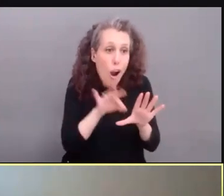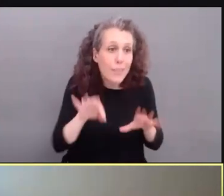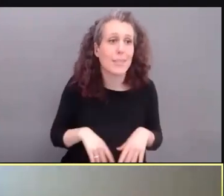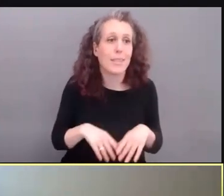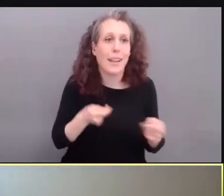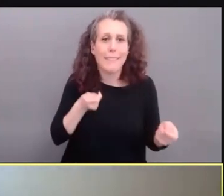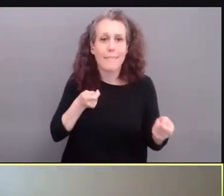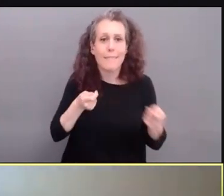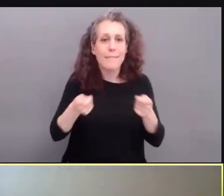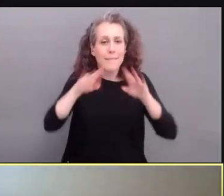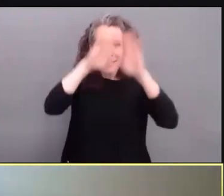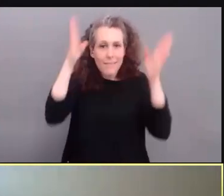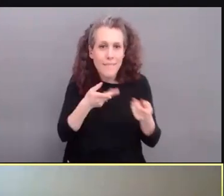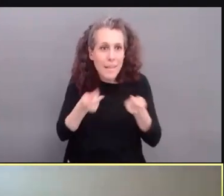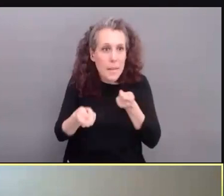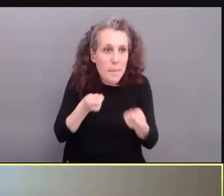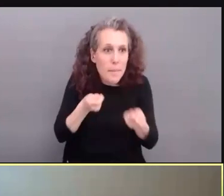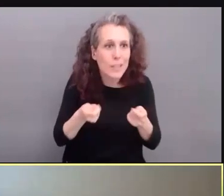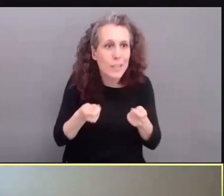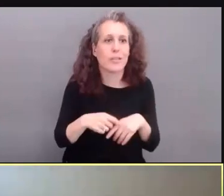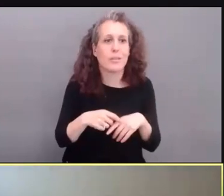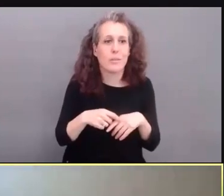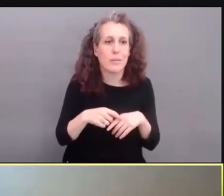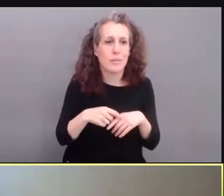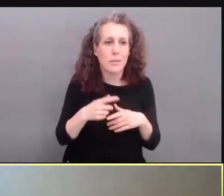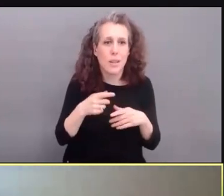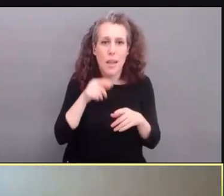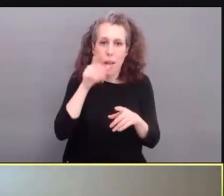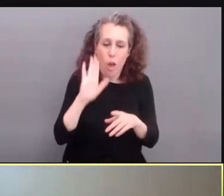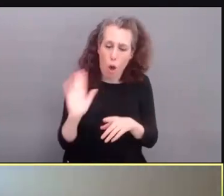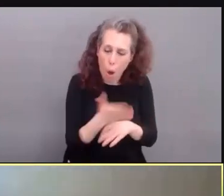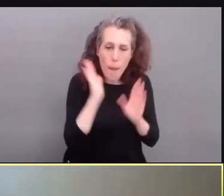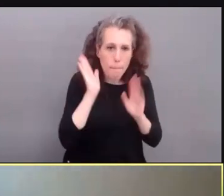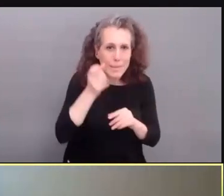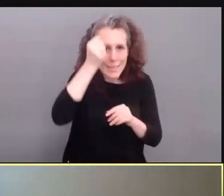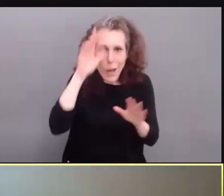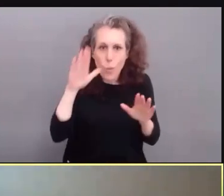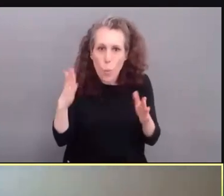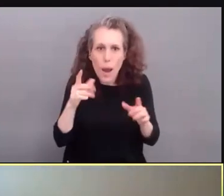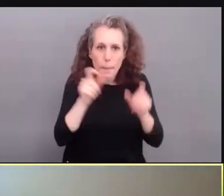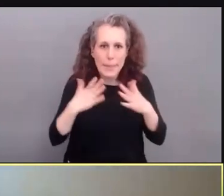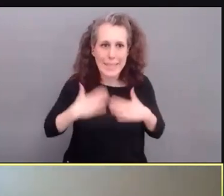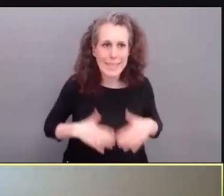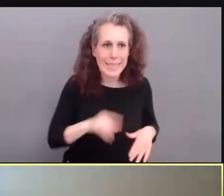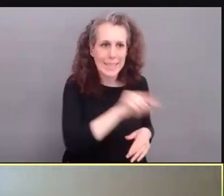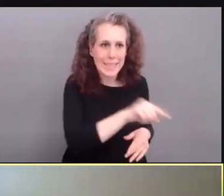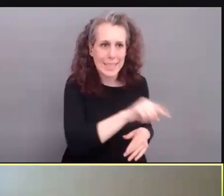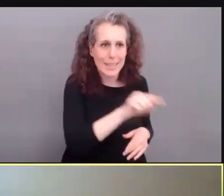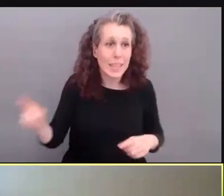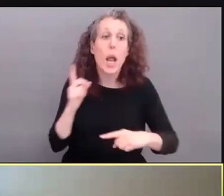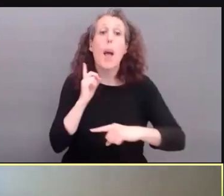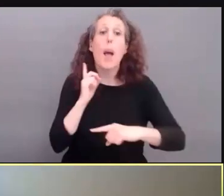facility managers that accesses and understand the issues. And we still need building